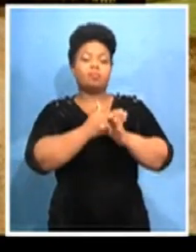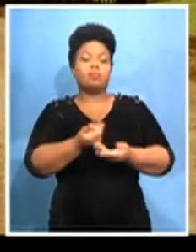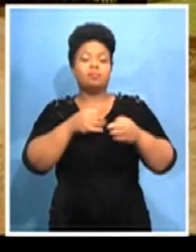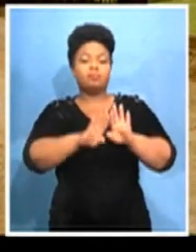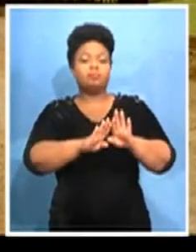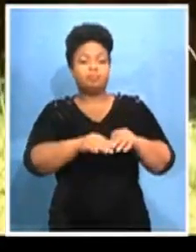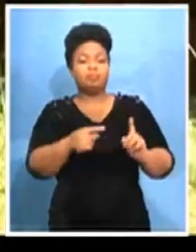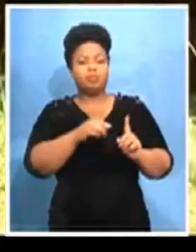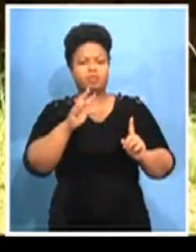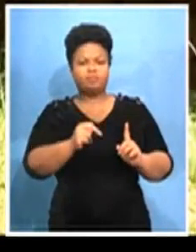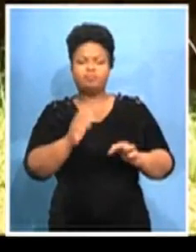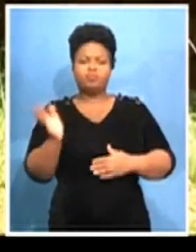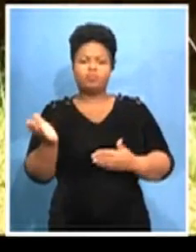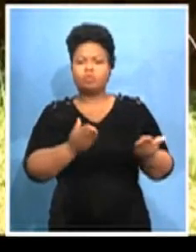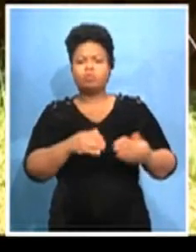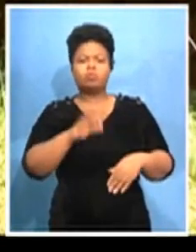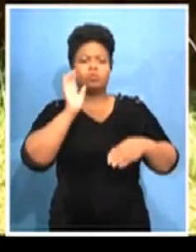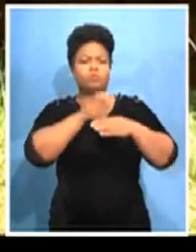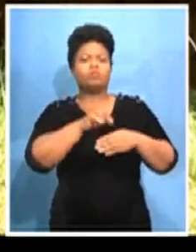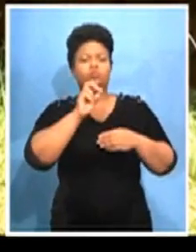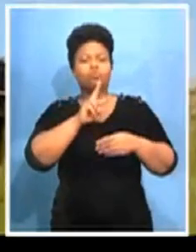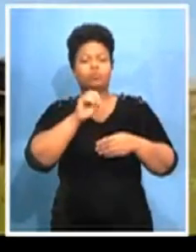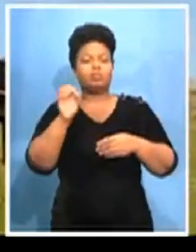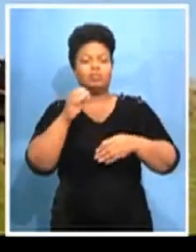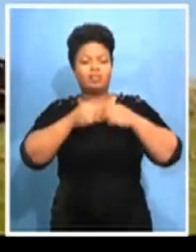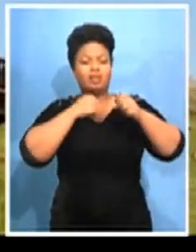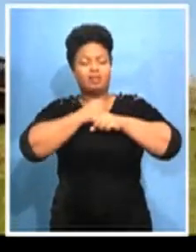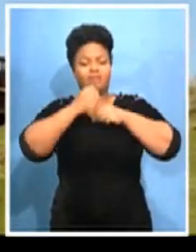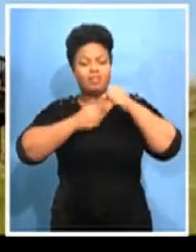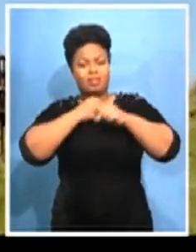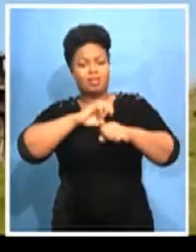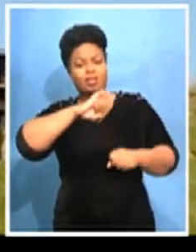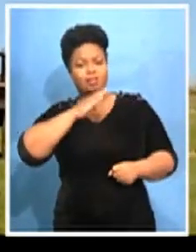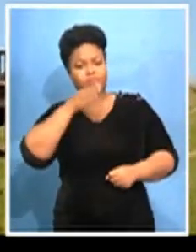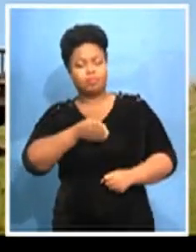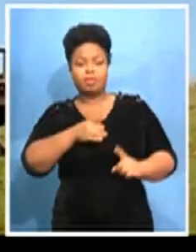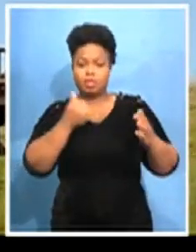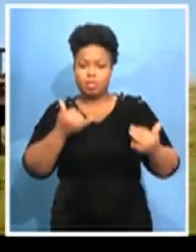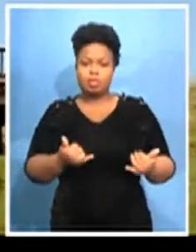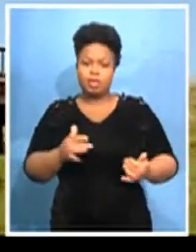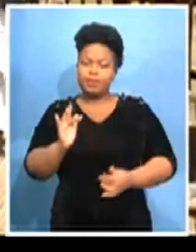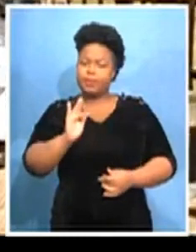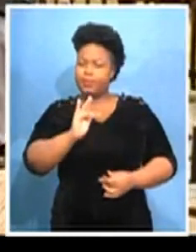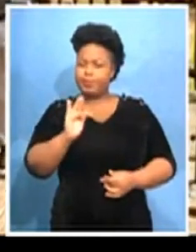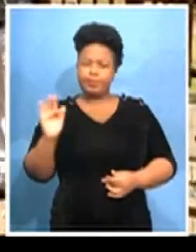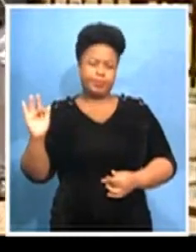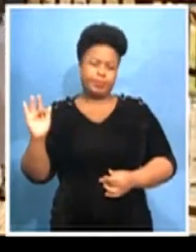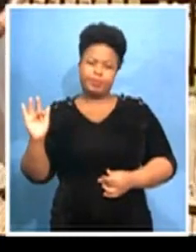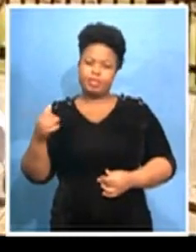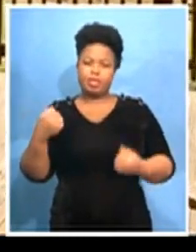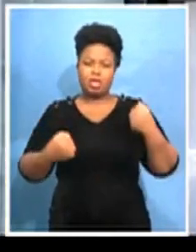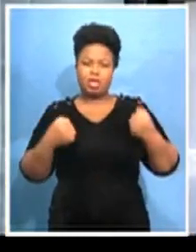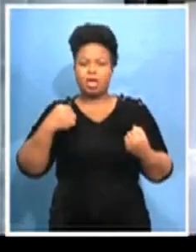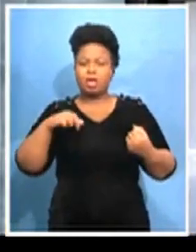foreign clients a year. Now his lodge lies empty and safari vehicles stand still. From